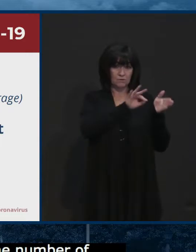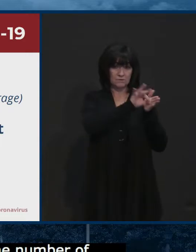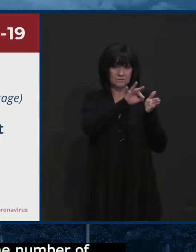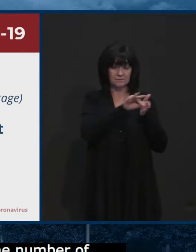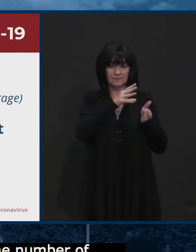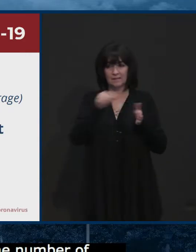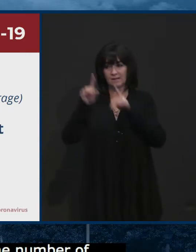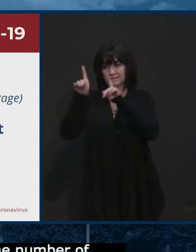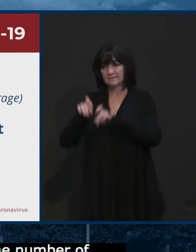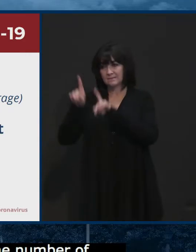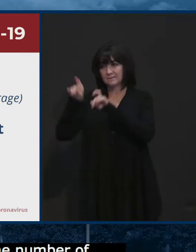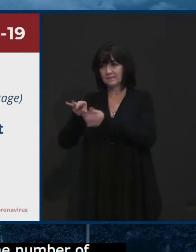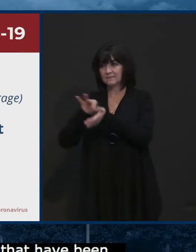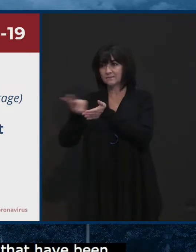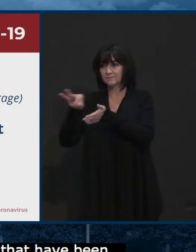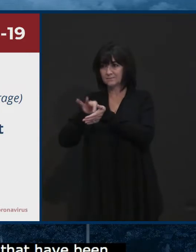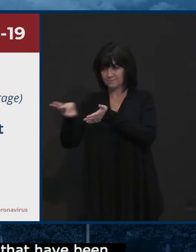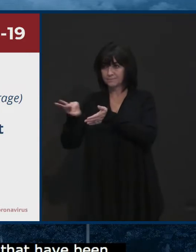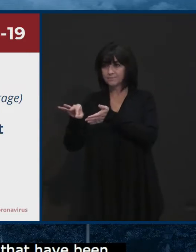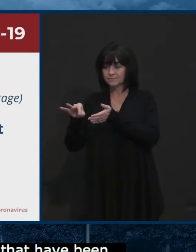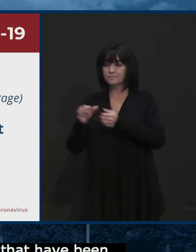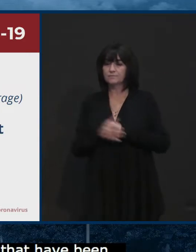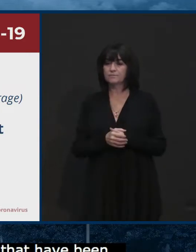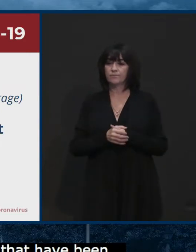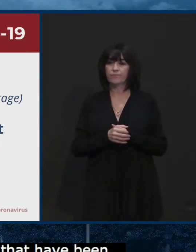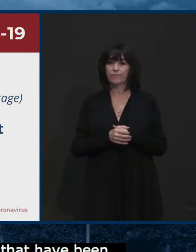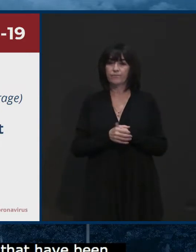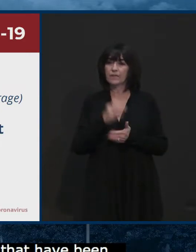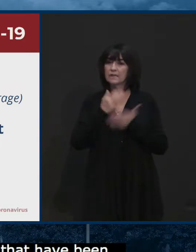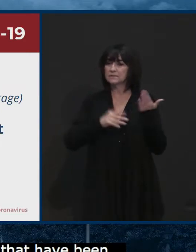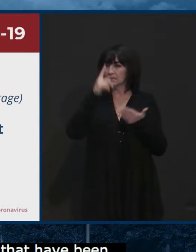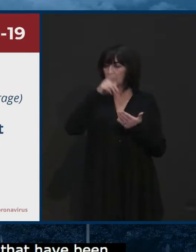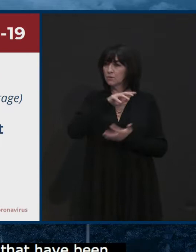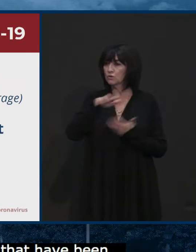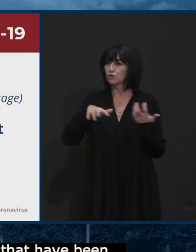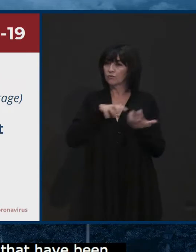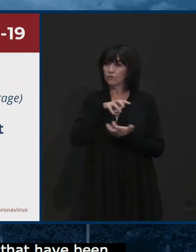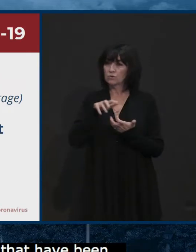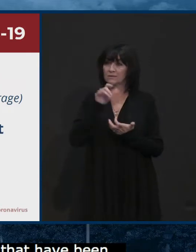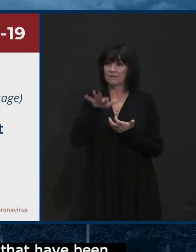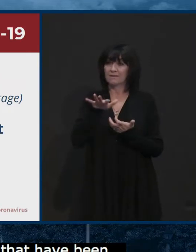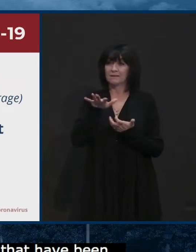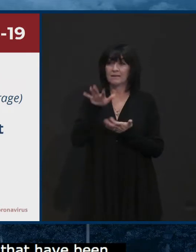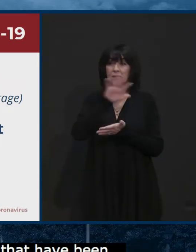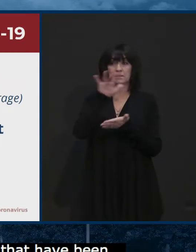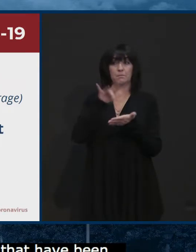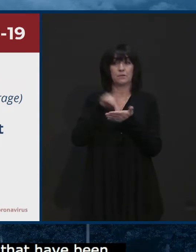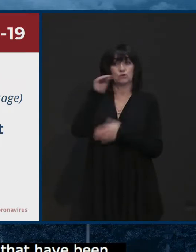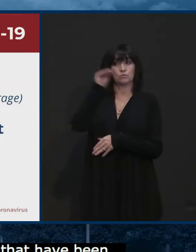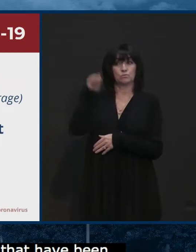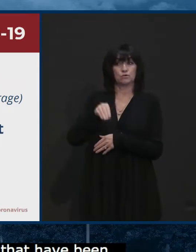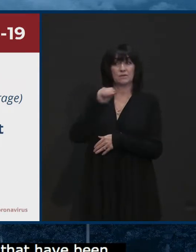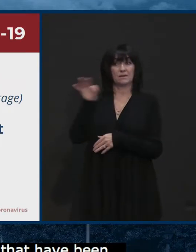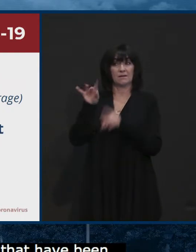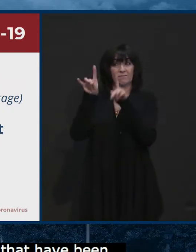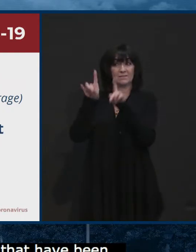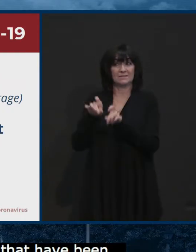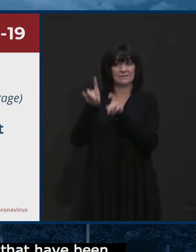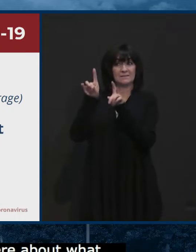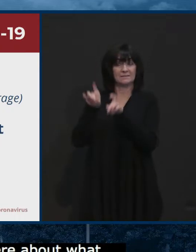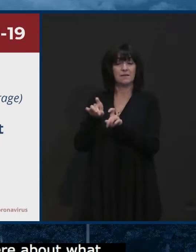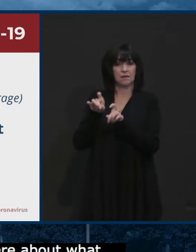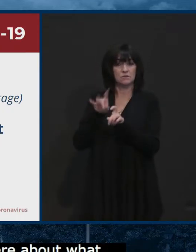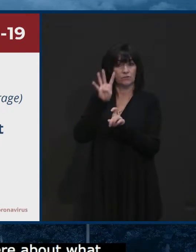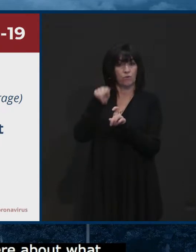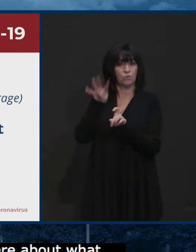of confusion out there about what this exactly means. The middle measure, the percentage of tests, is actually the one that most states